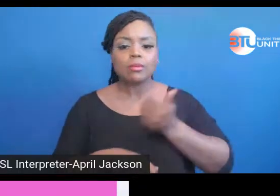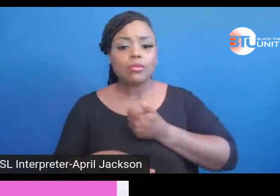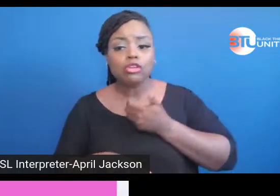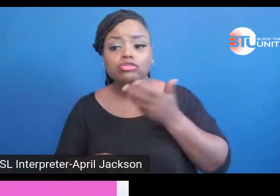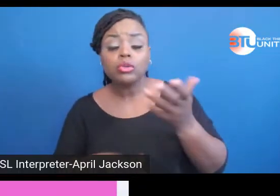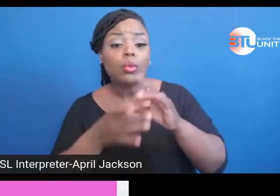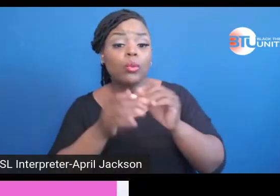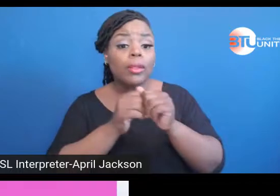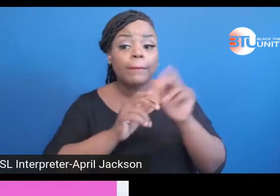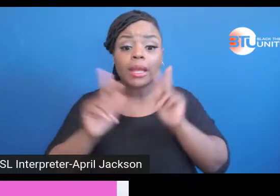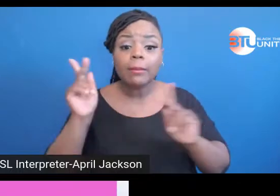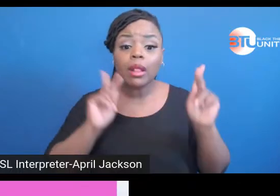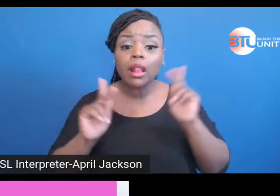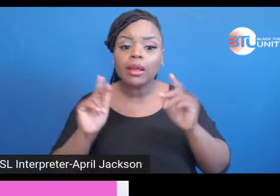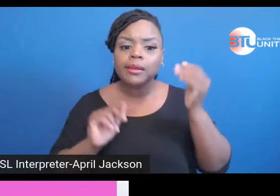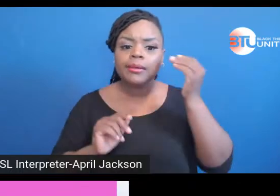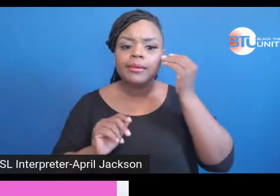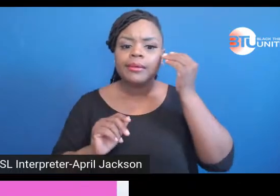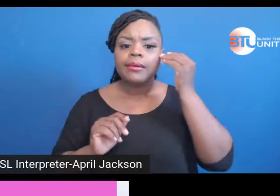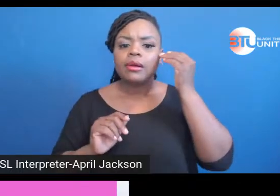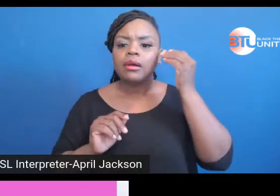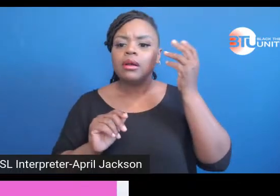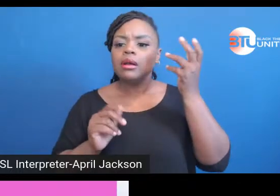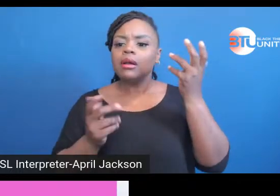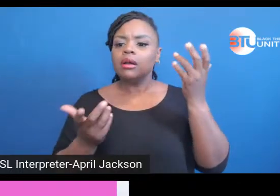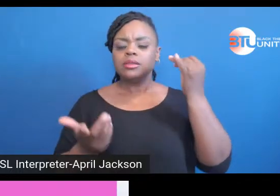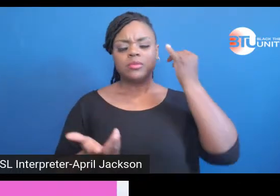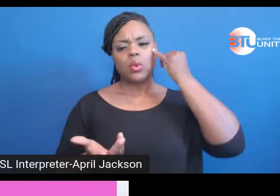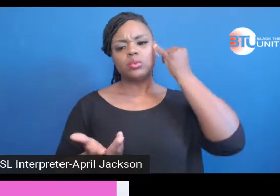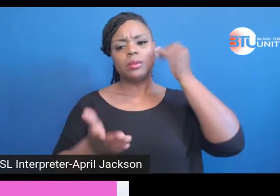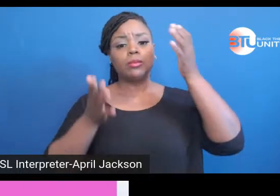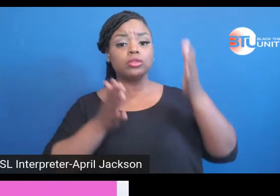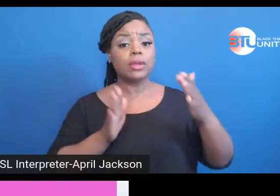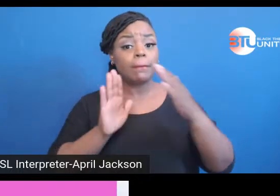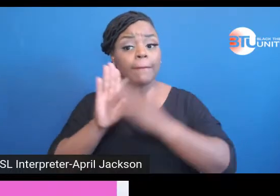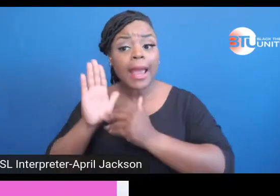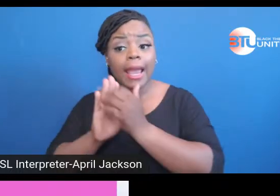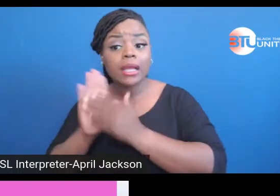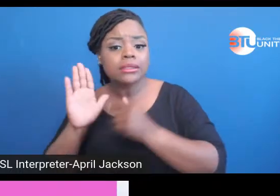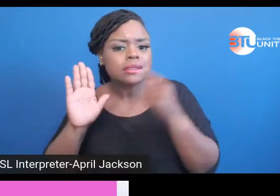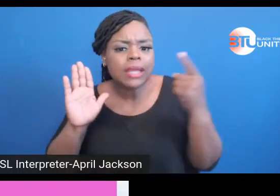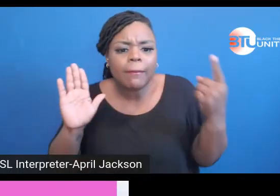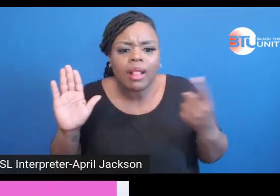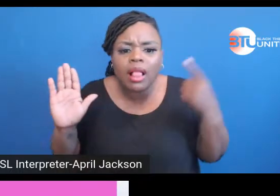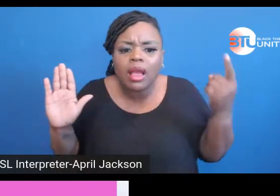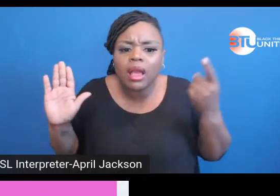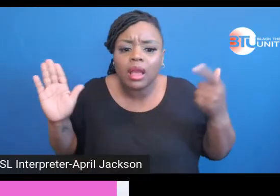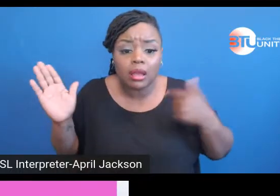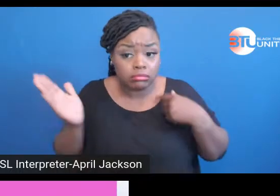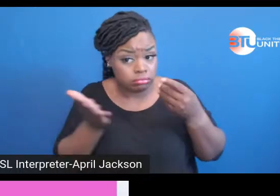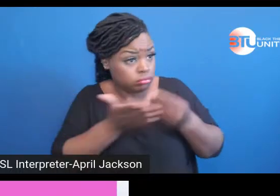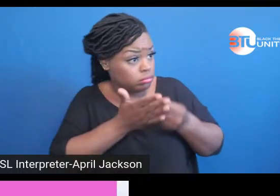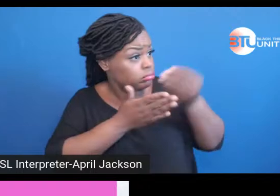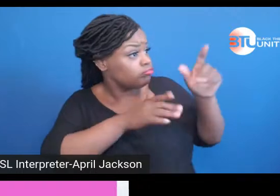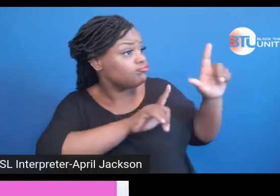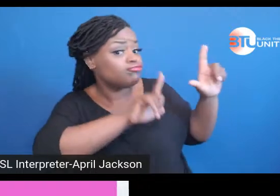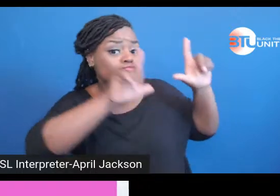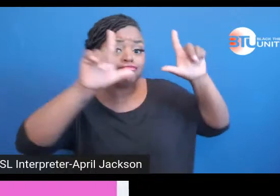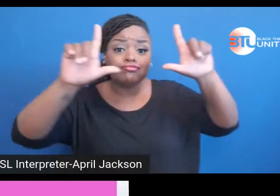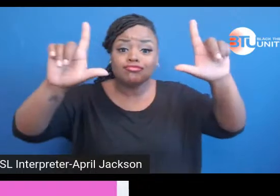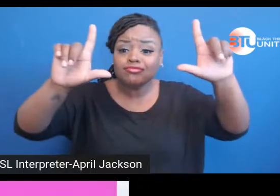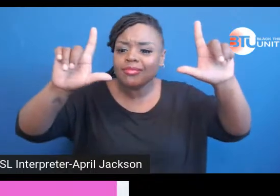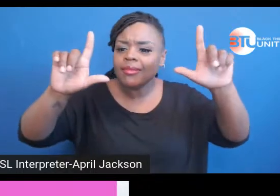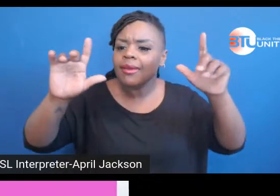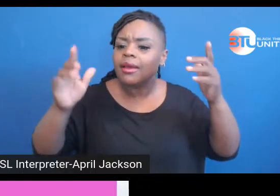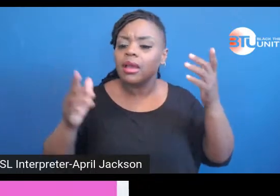to visualize it is if a painter paints a painting, I can buy that painting and hang it on my wall, but